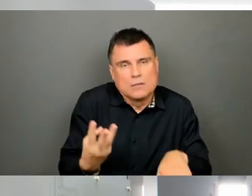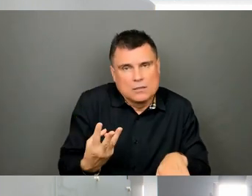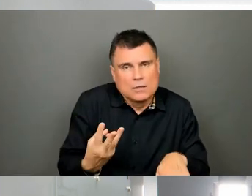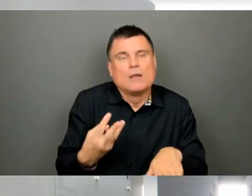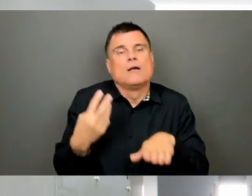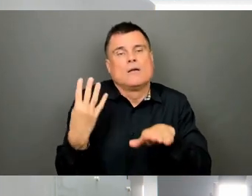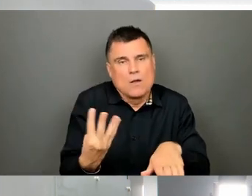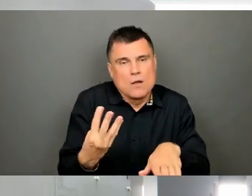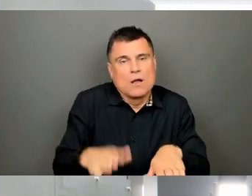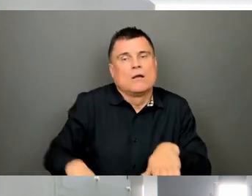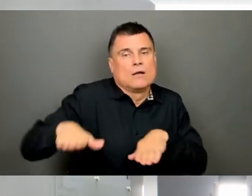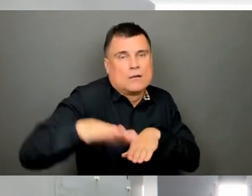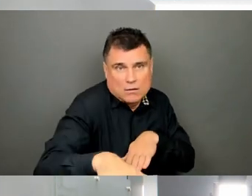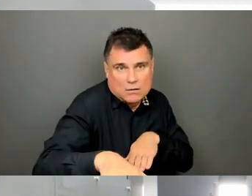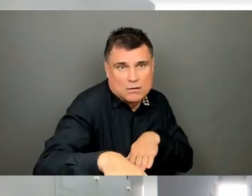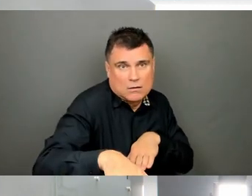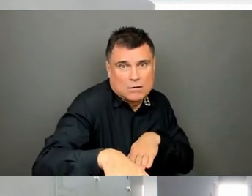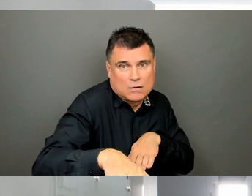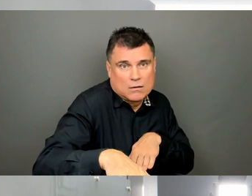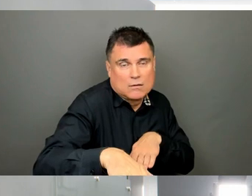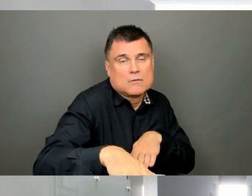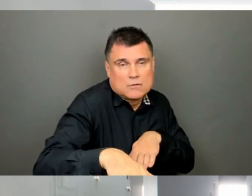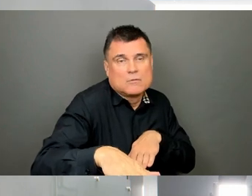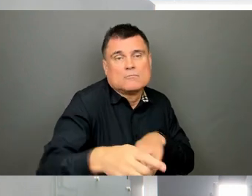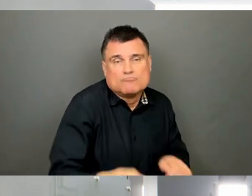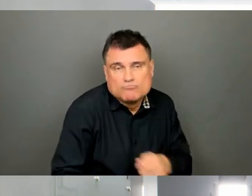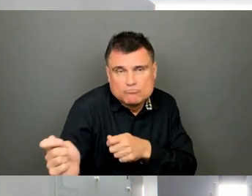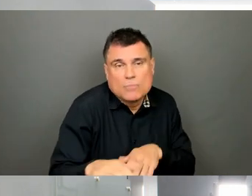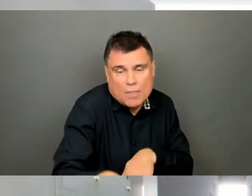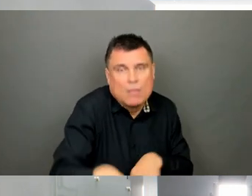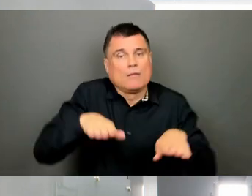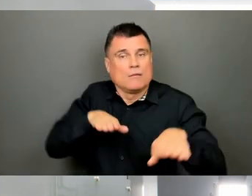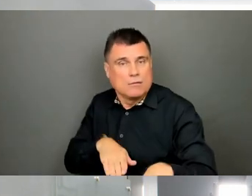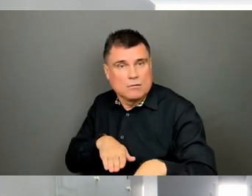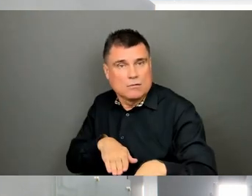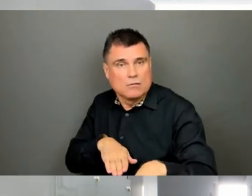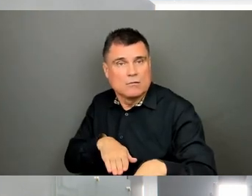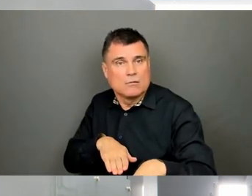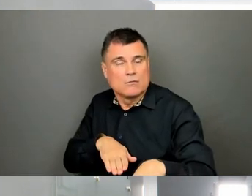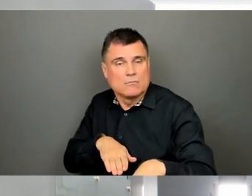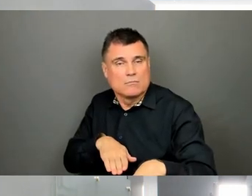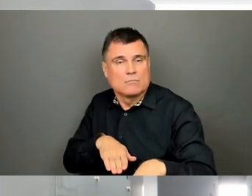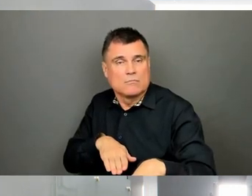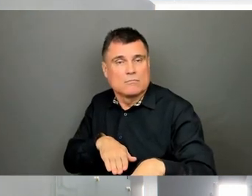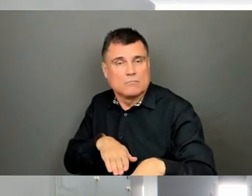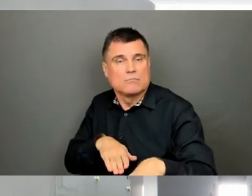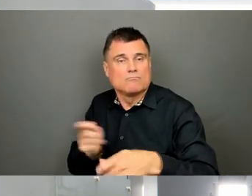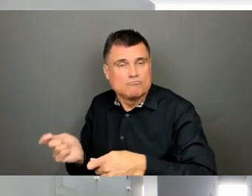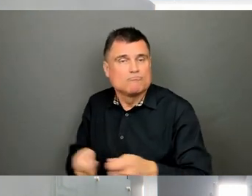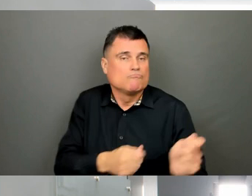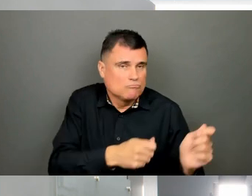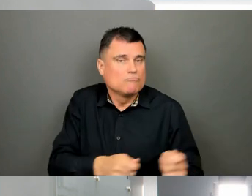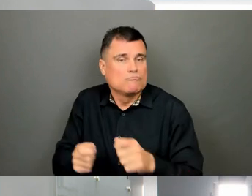2, 3, and 4. Switch. 1, 2, 3, and 4.